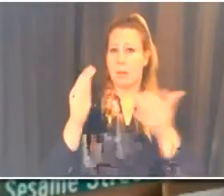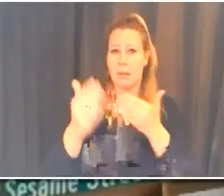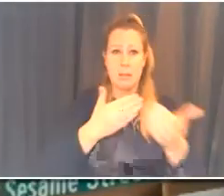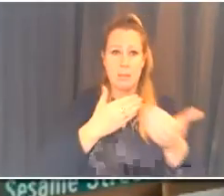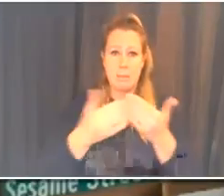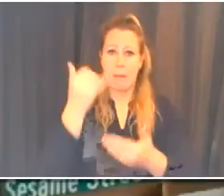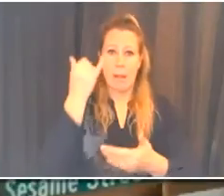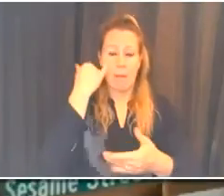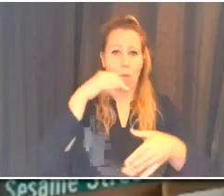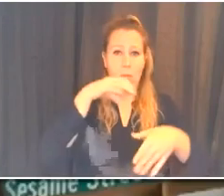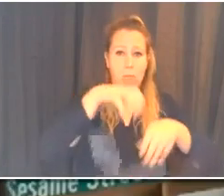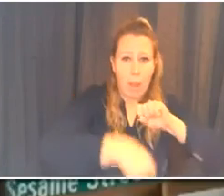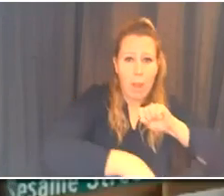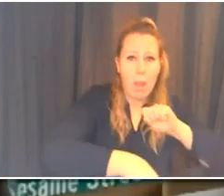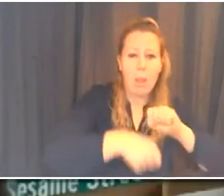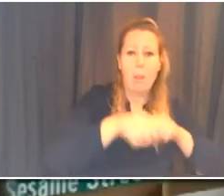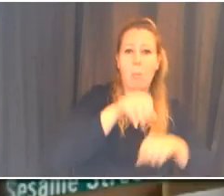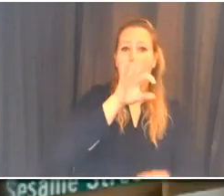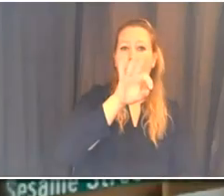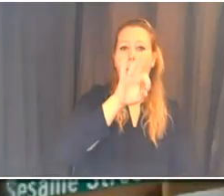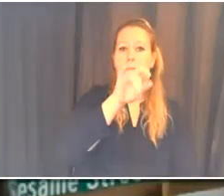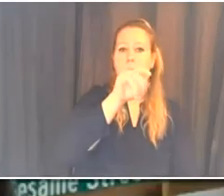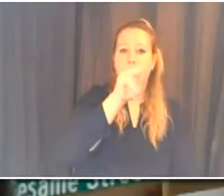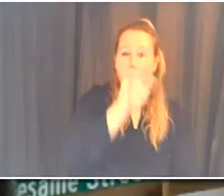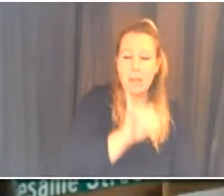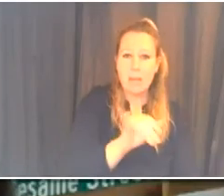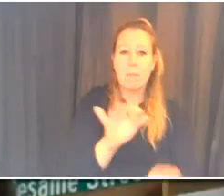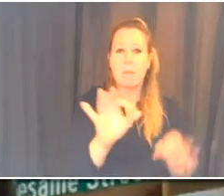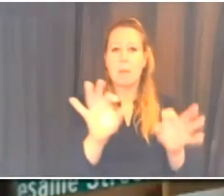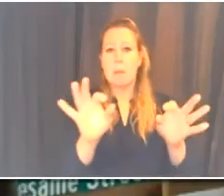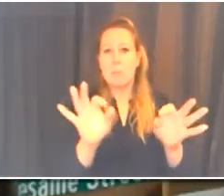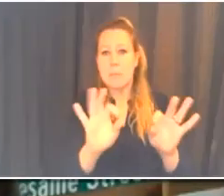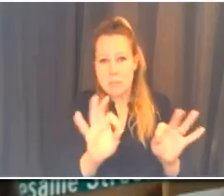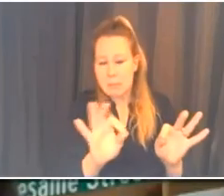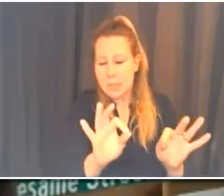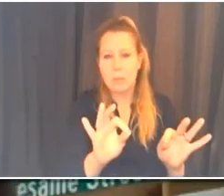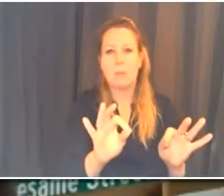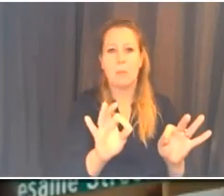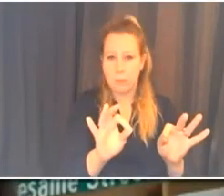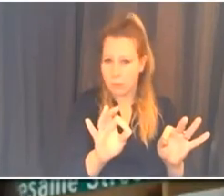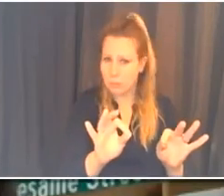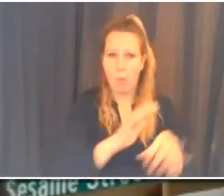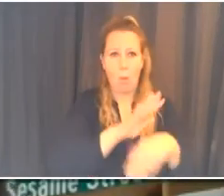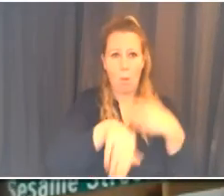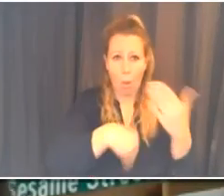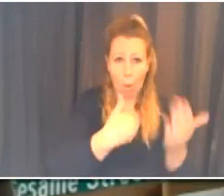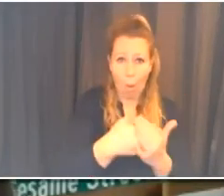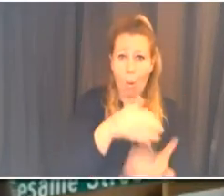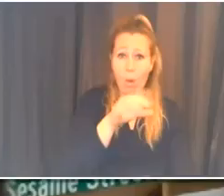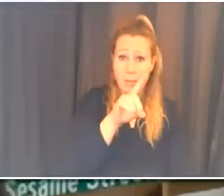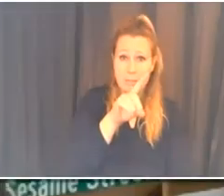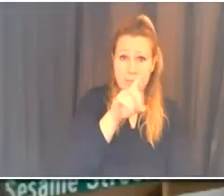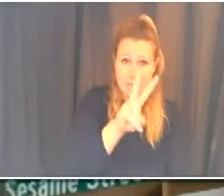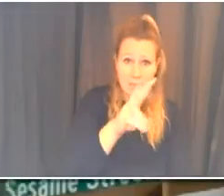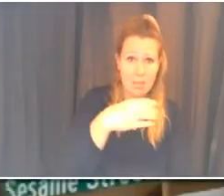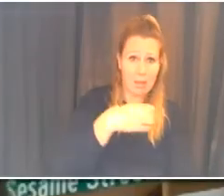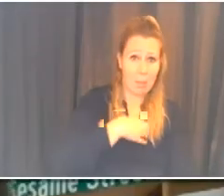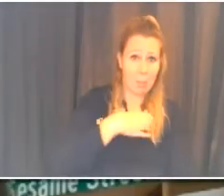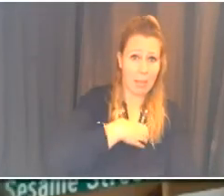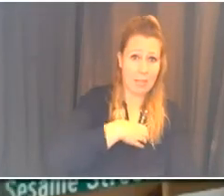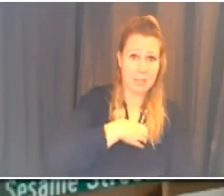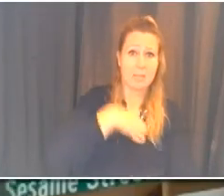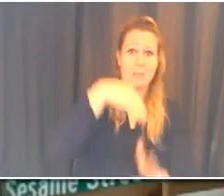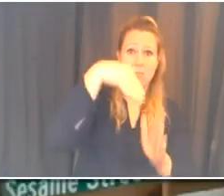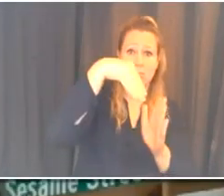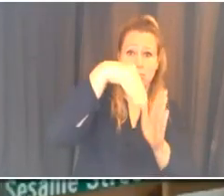arrests are done as well and I'm looking forward to hearing from the PD as they look into the looking at